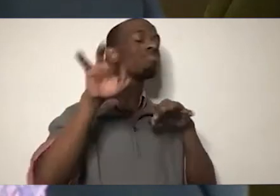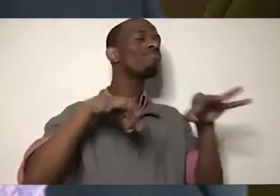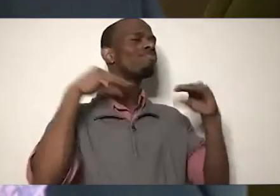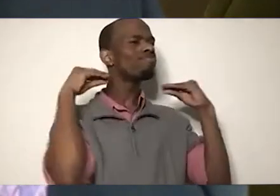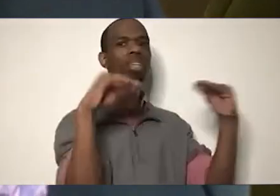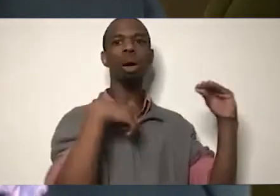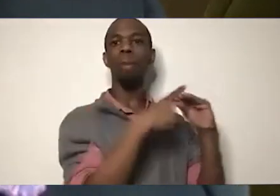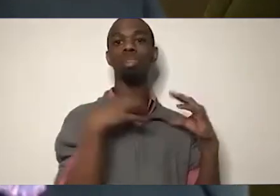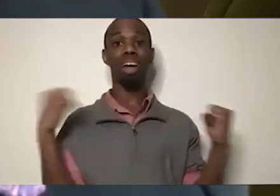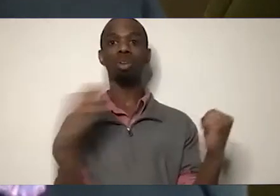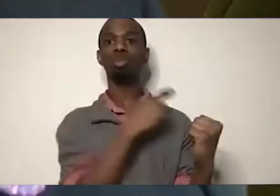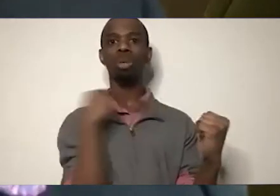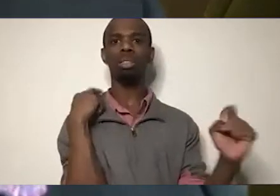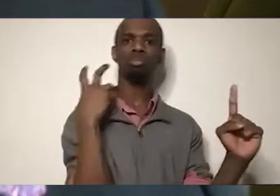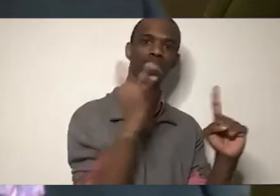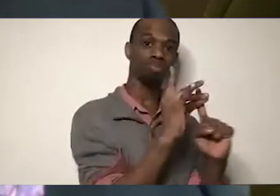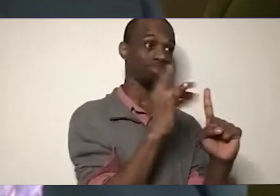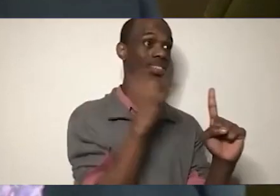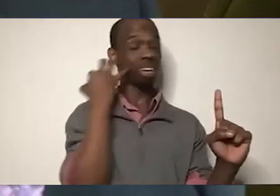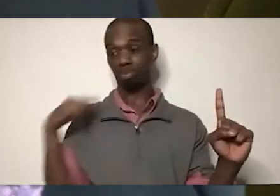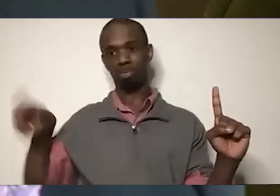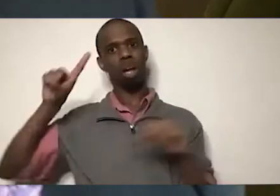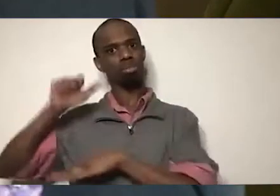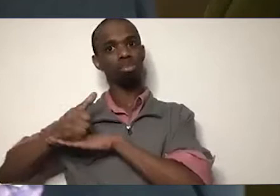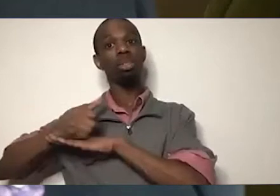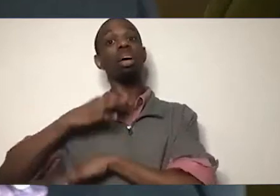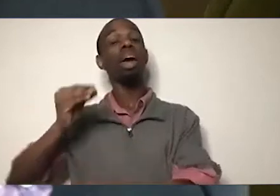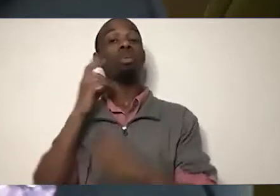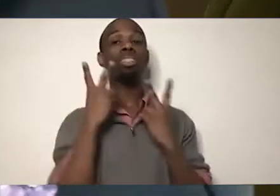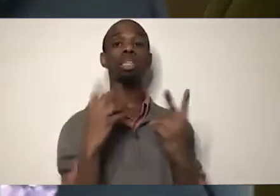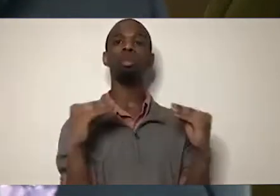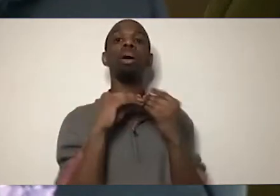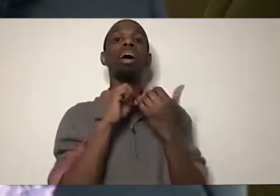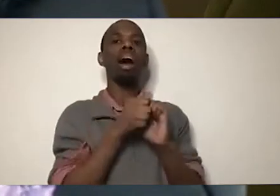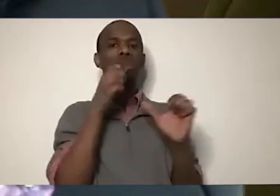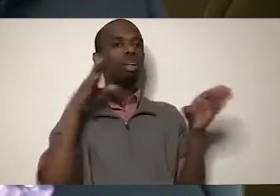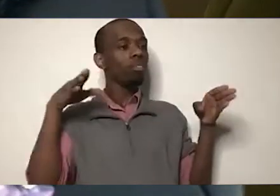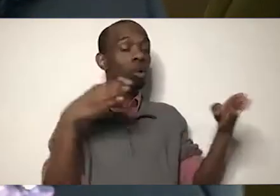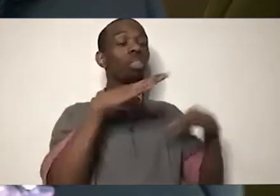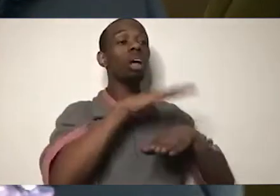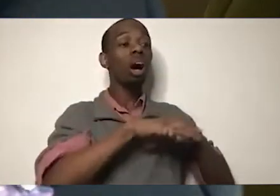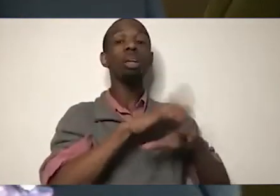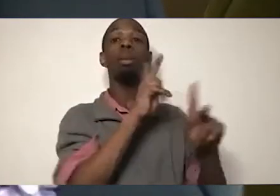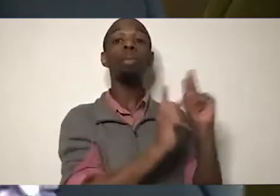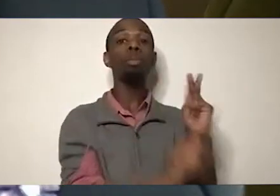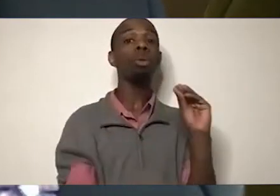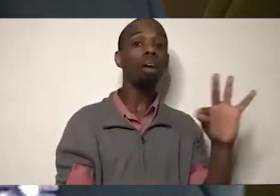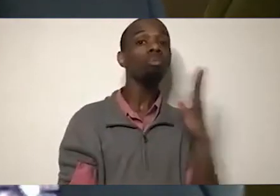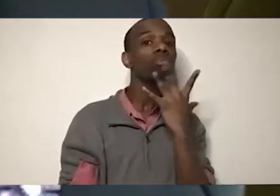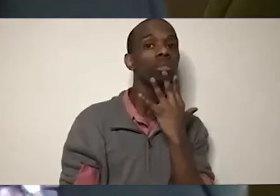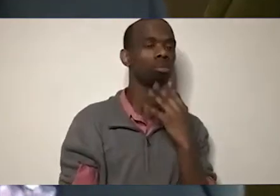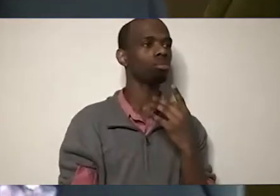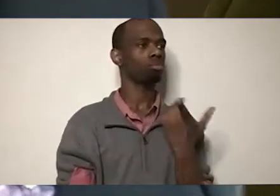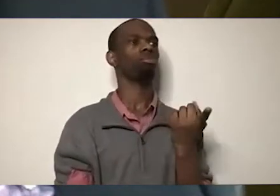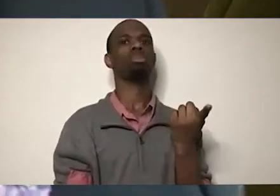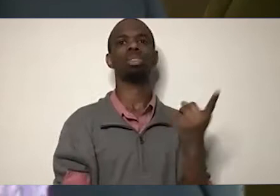People who are less likely to be able to go to the courts for the reason I said. And so we have this kind of conspiracy. You